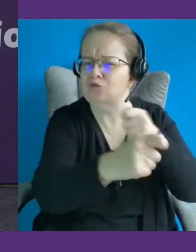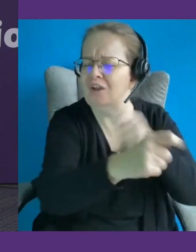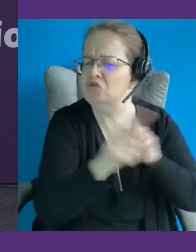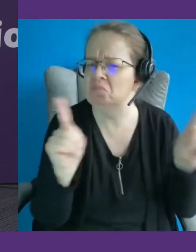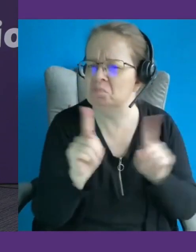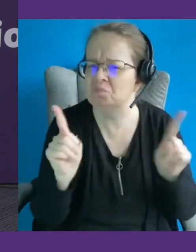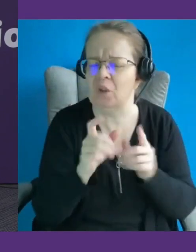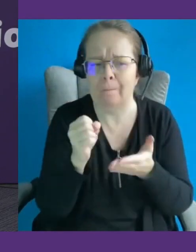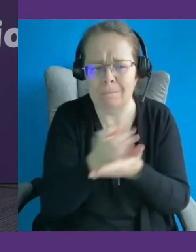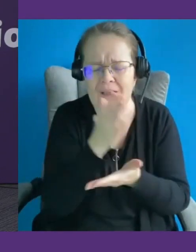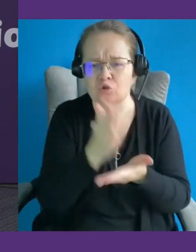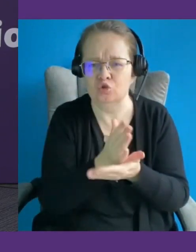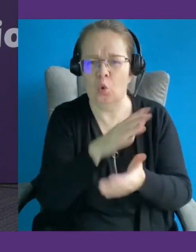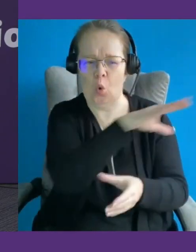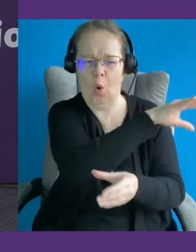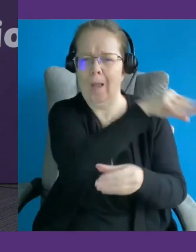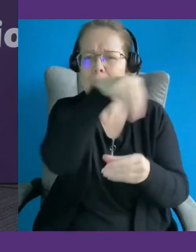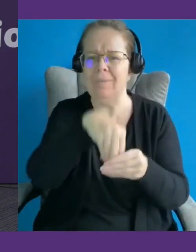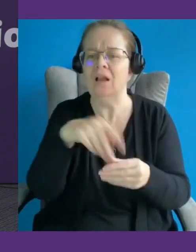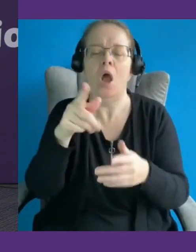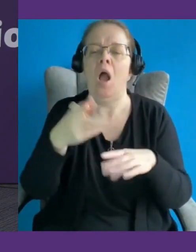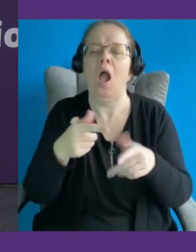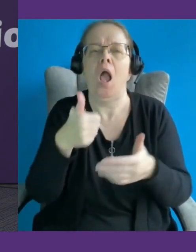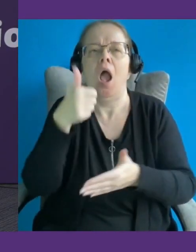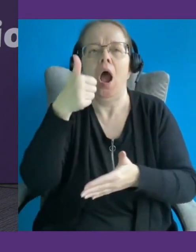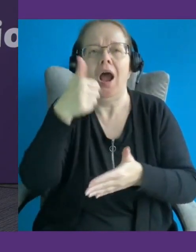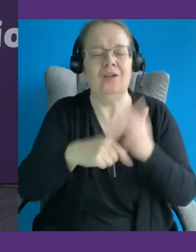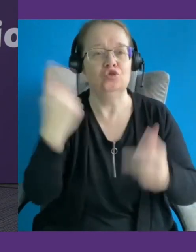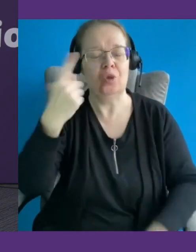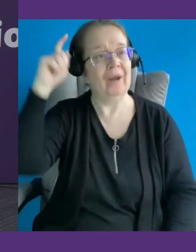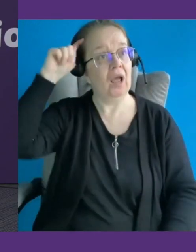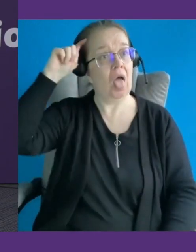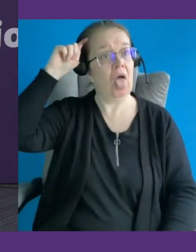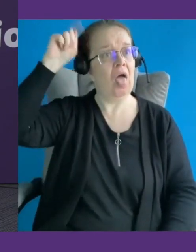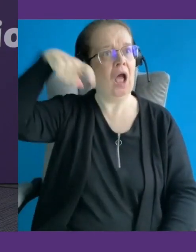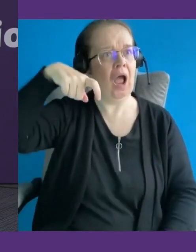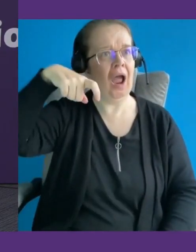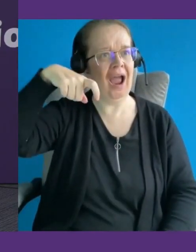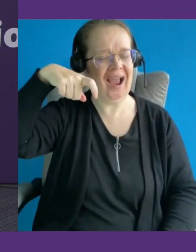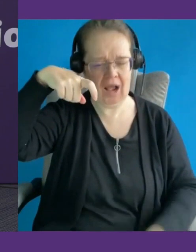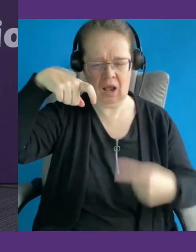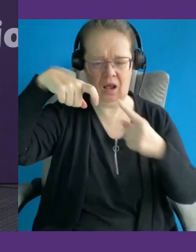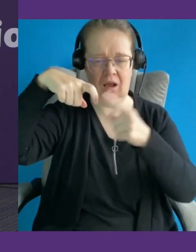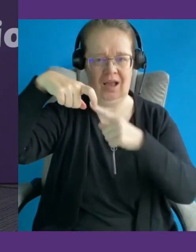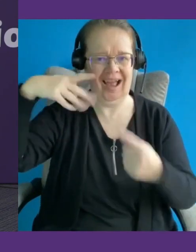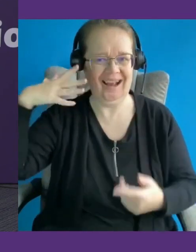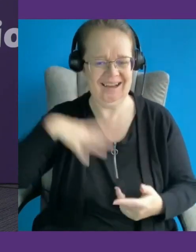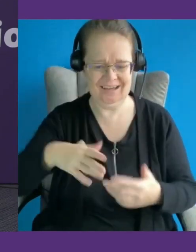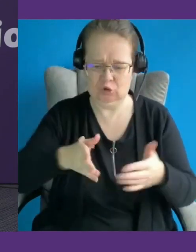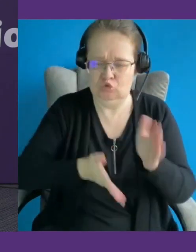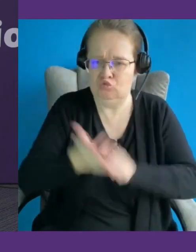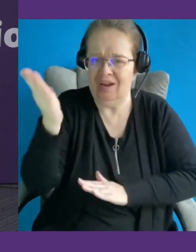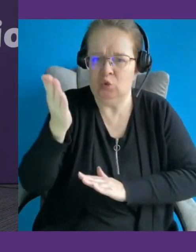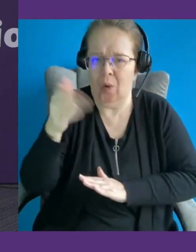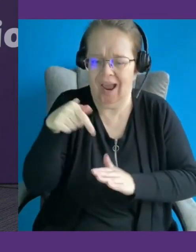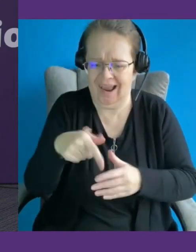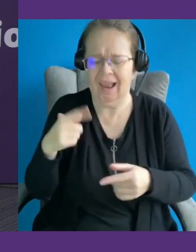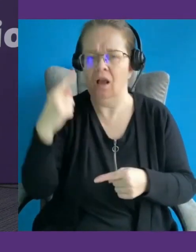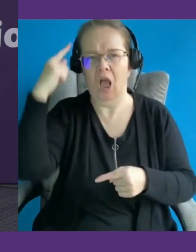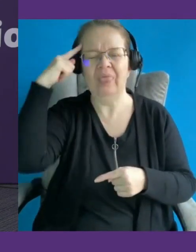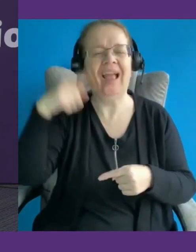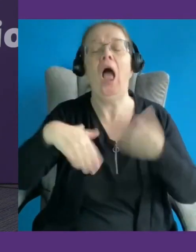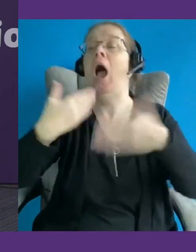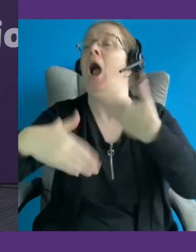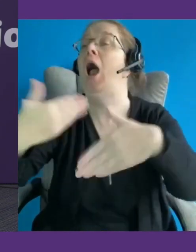that it's built in for the beginning? When someone's having a bright idea, that they begin thinking about disability and accessibility as part of that